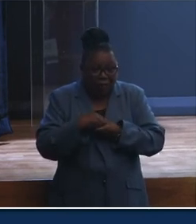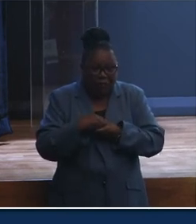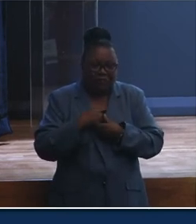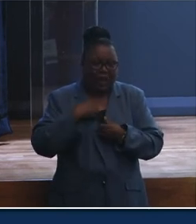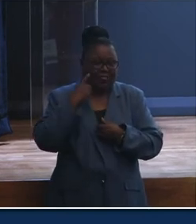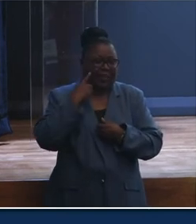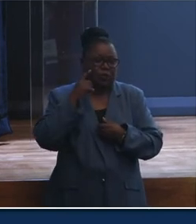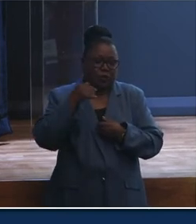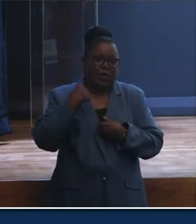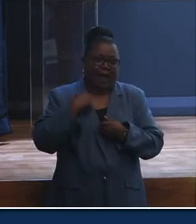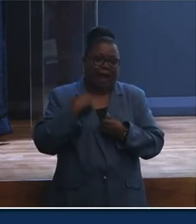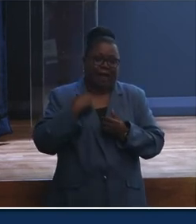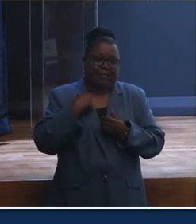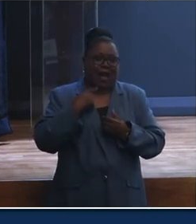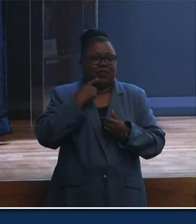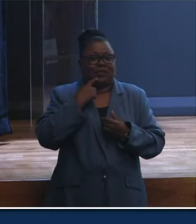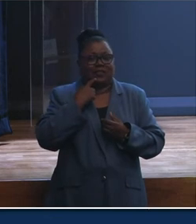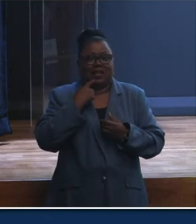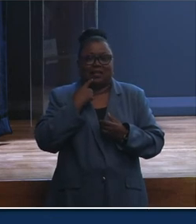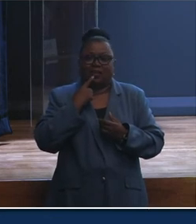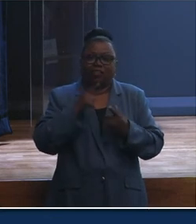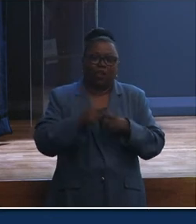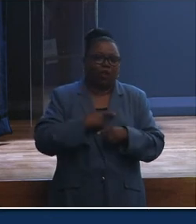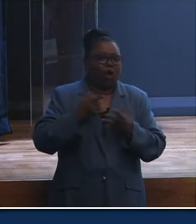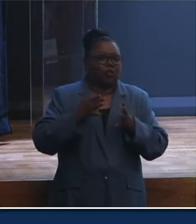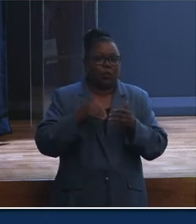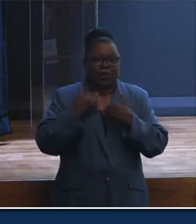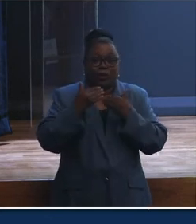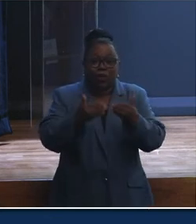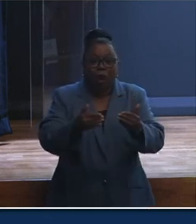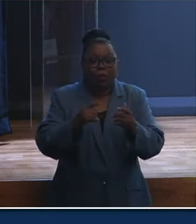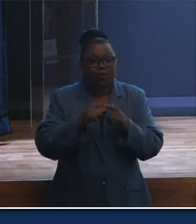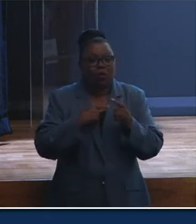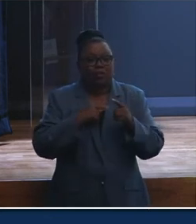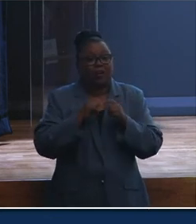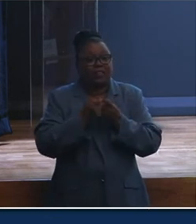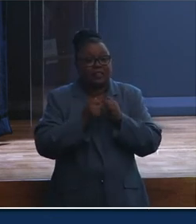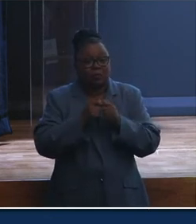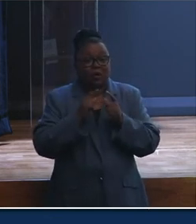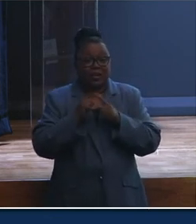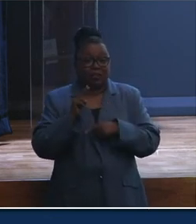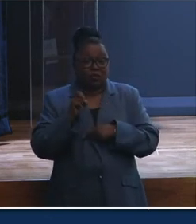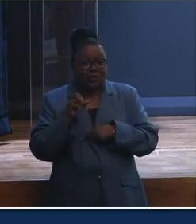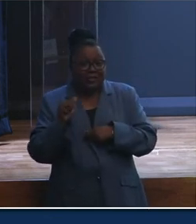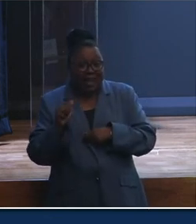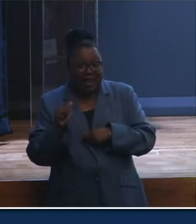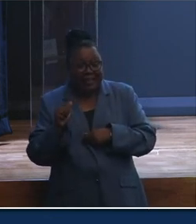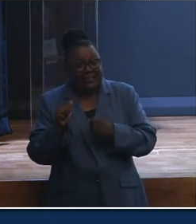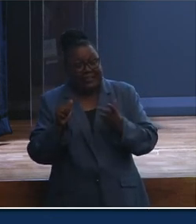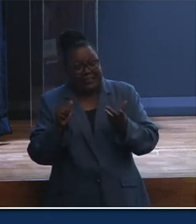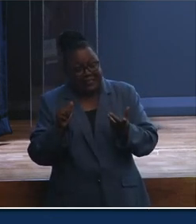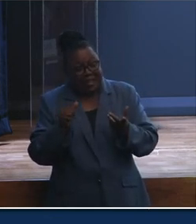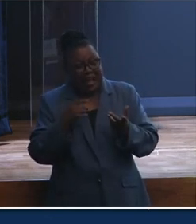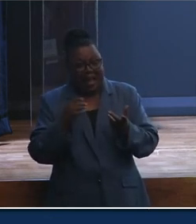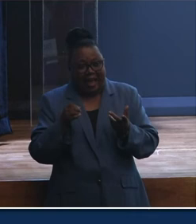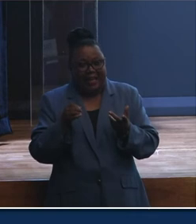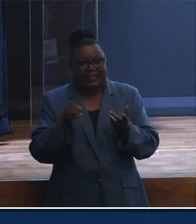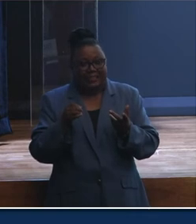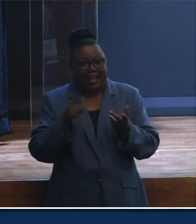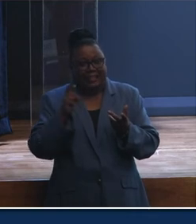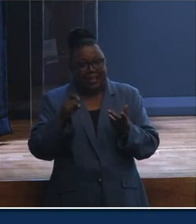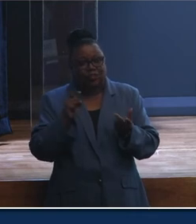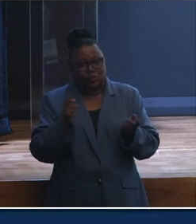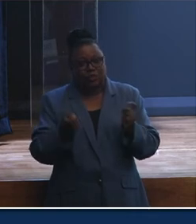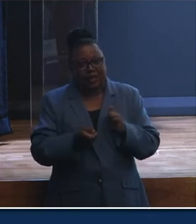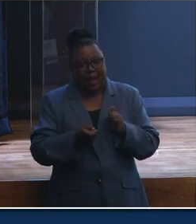I think we have, I would say, arguably the longest way to go in terms of a sport in the United States. And it needs